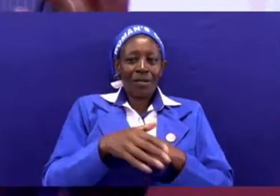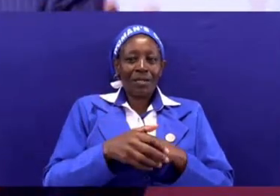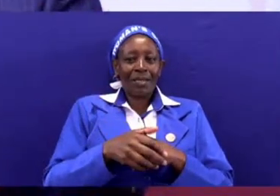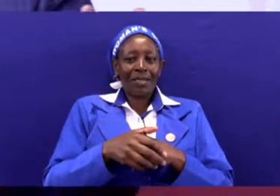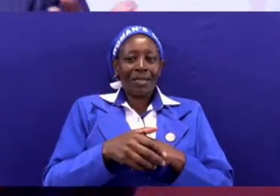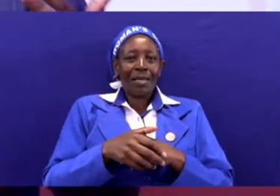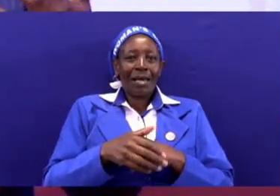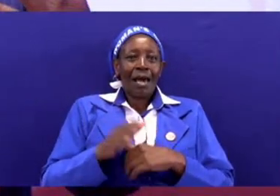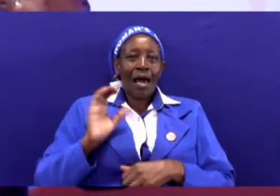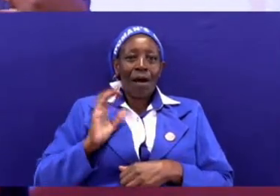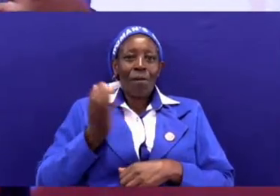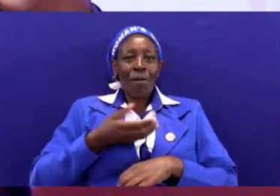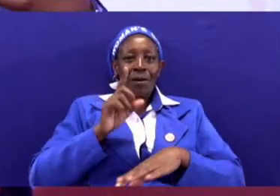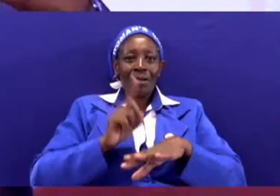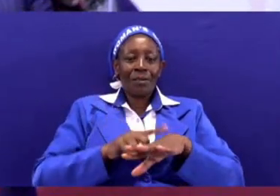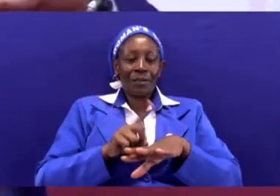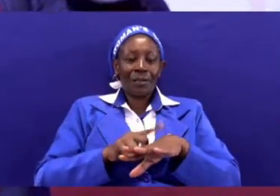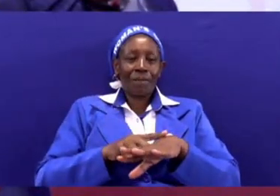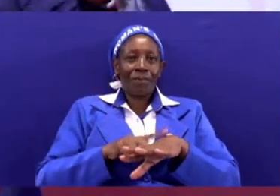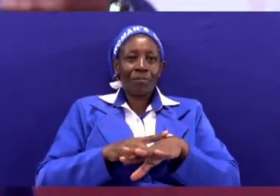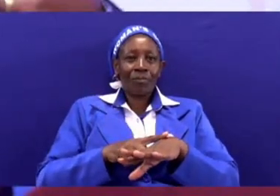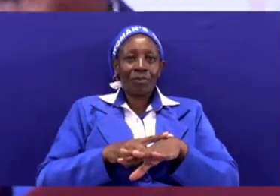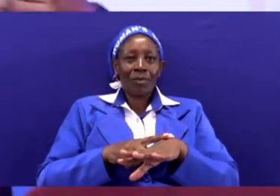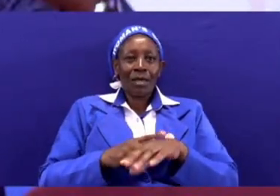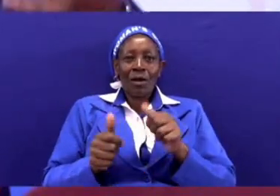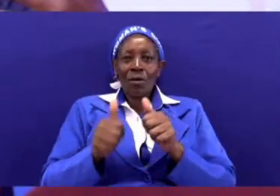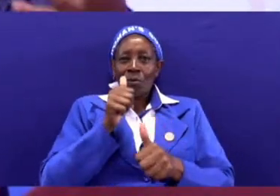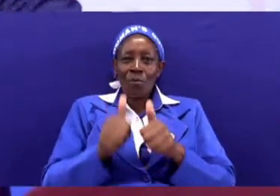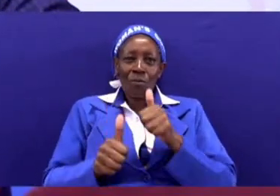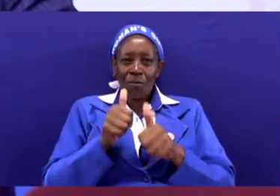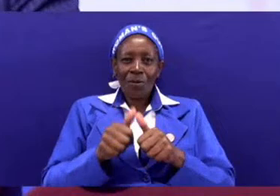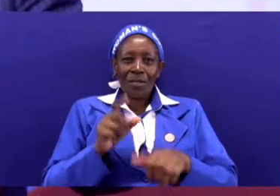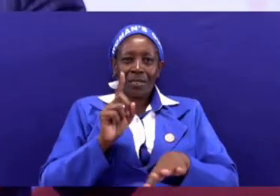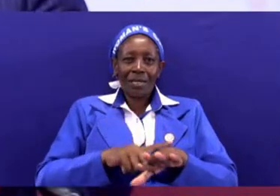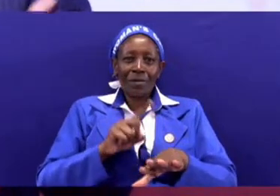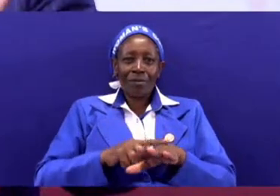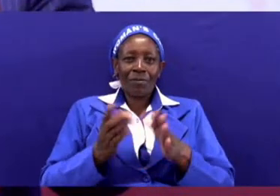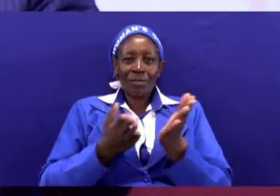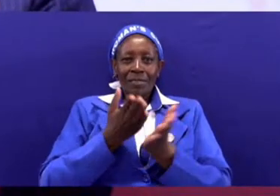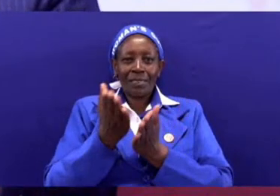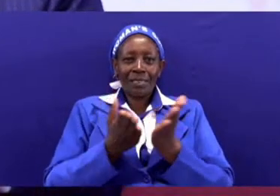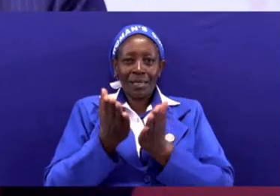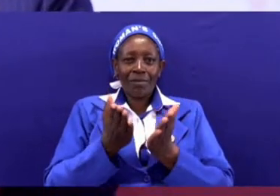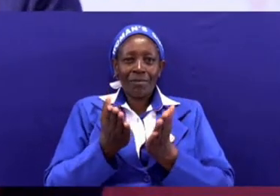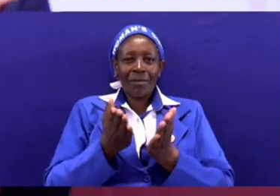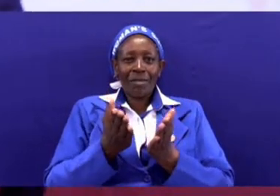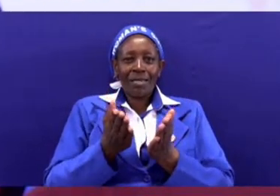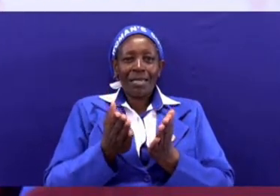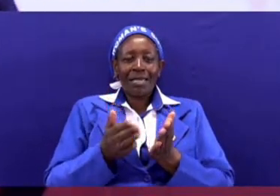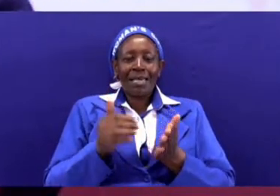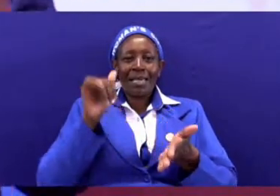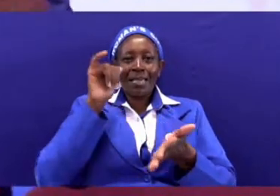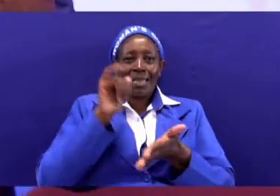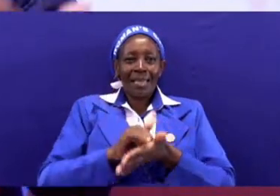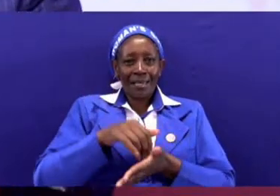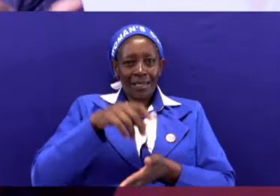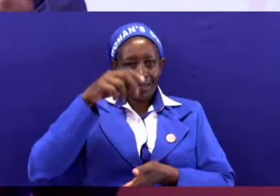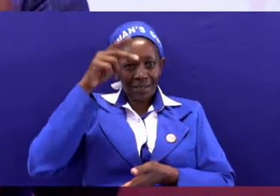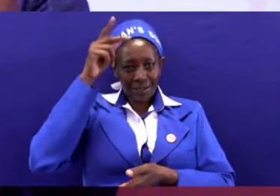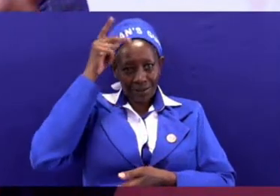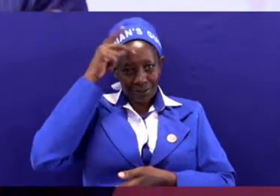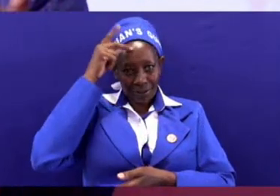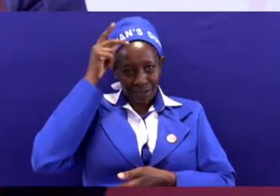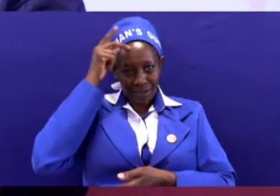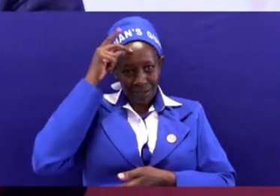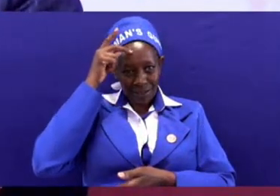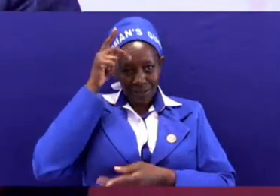ministry season. In what season are we currently serving in? That kind of knowledge would be coming from the knowledge that